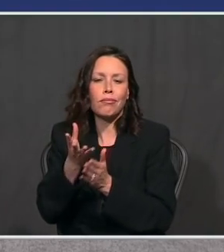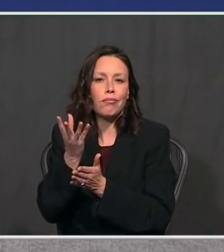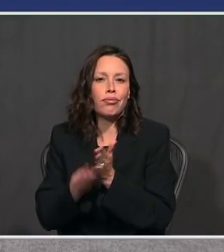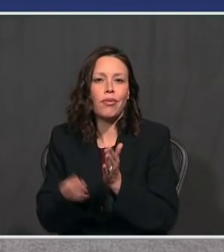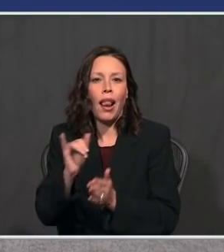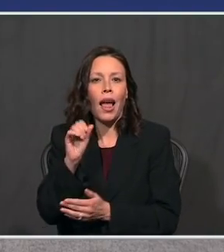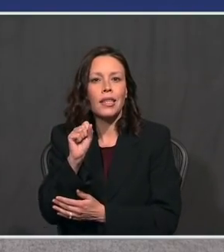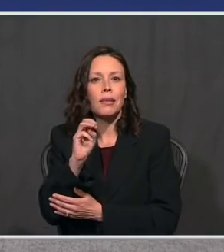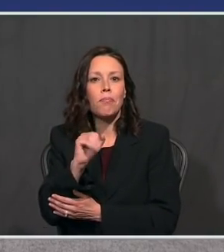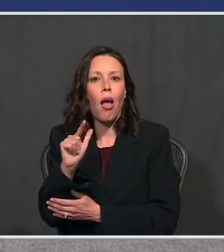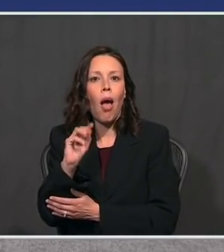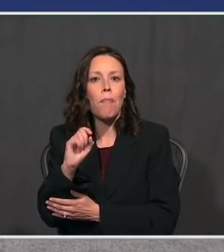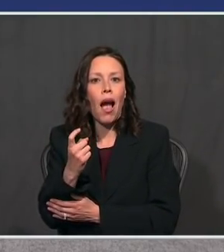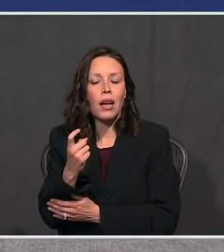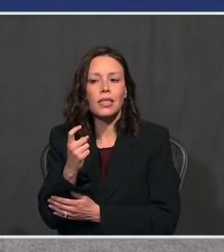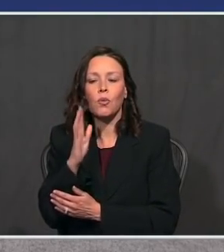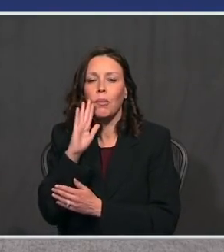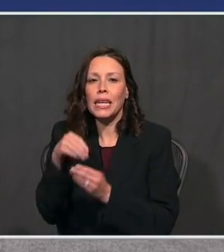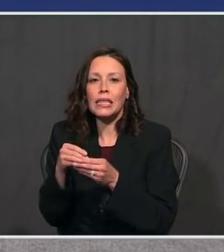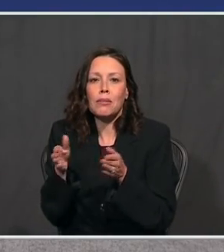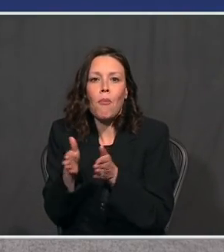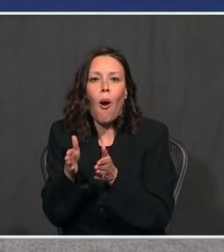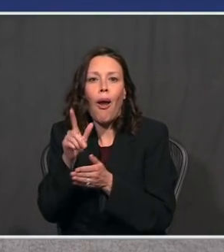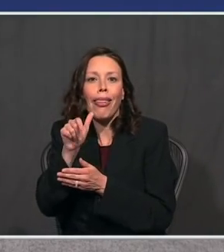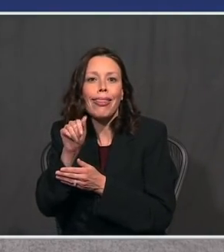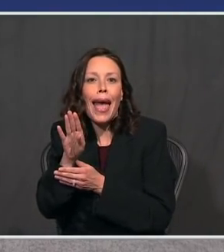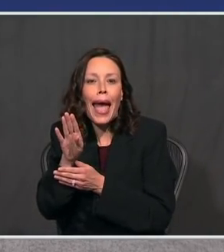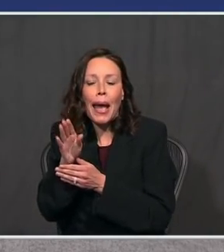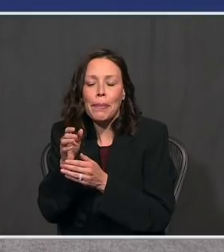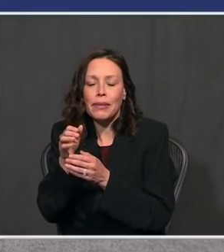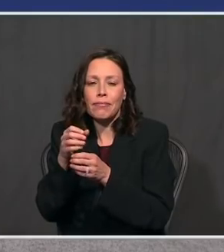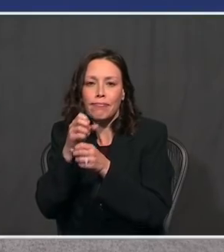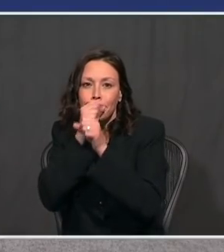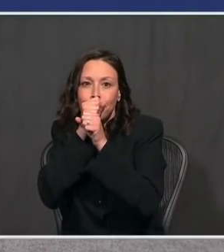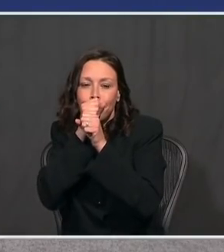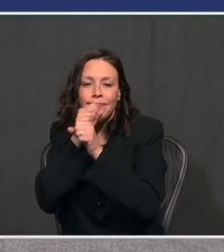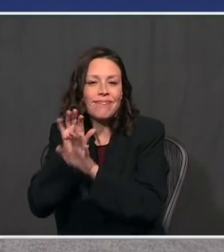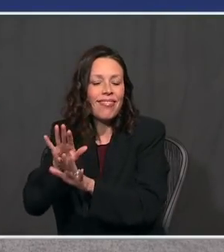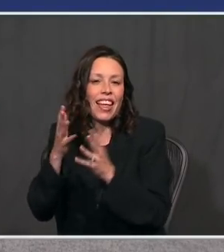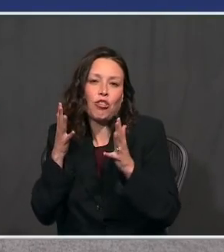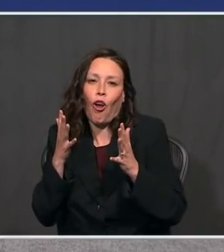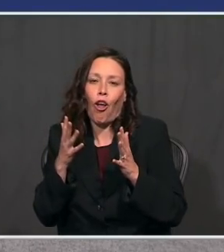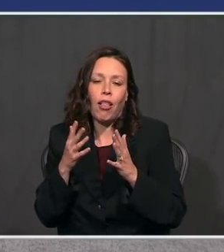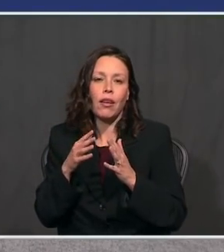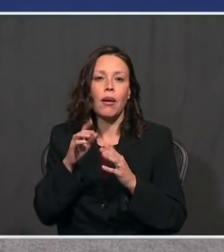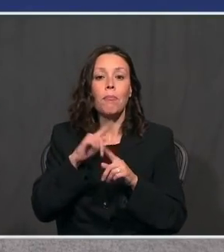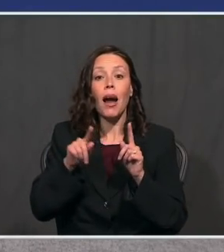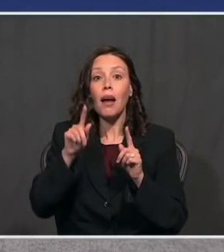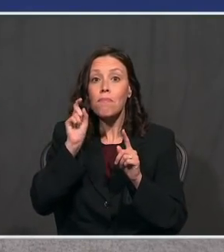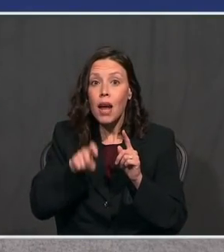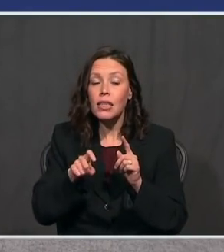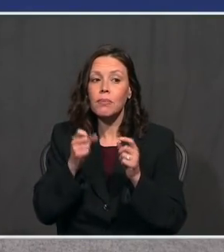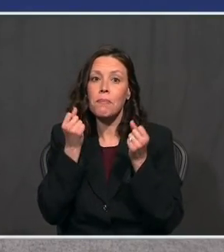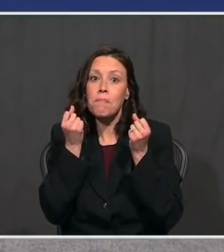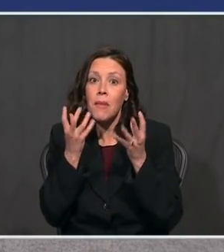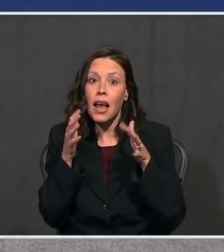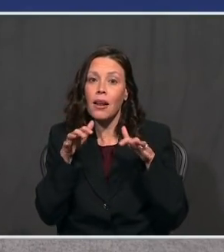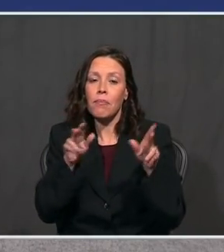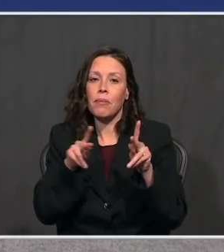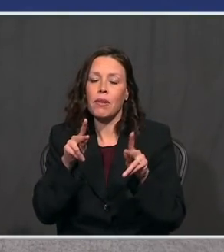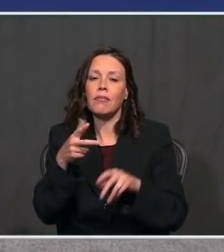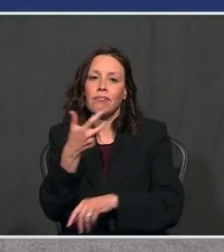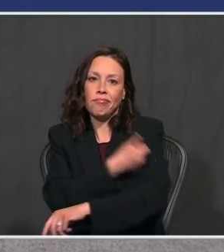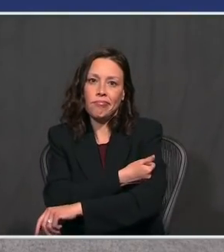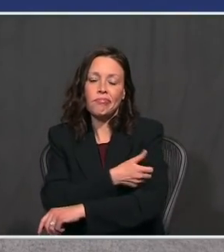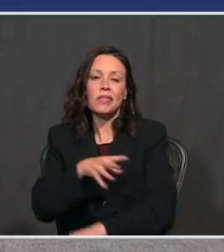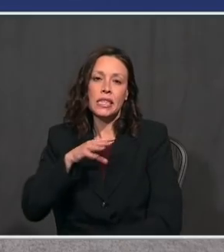something that's only in high biocontainment laboratories. And that's only going to happen if a large fraction of eligible people take the